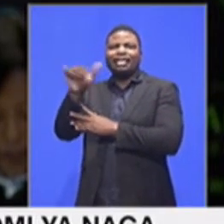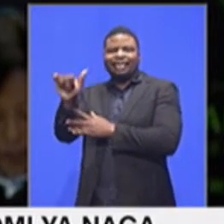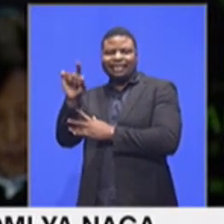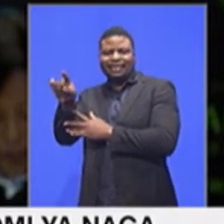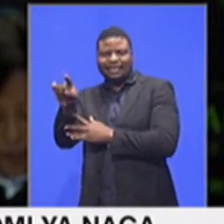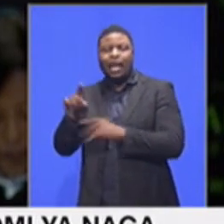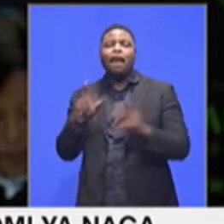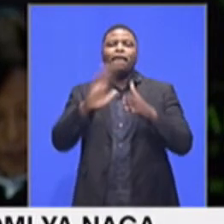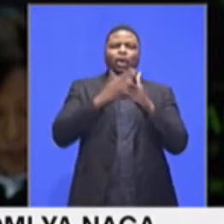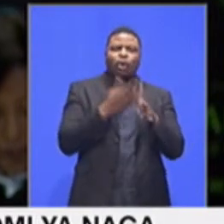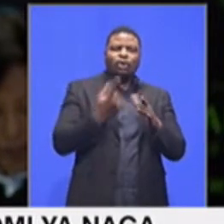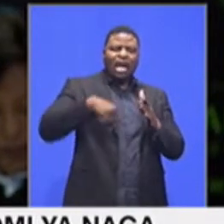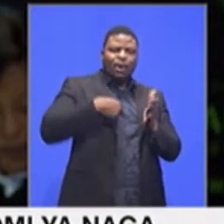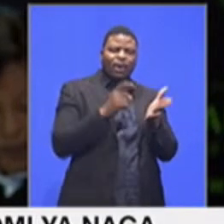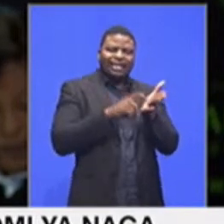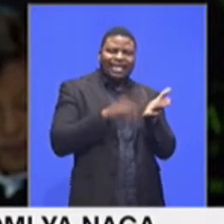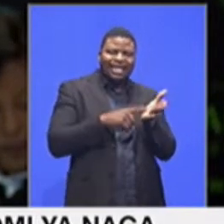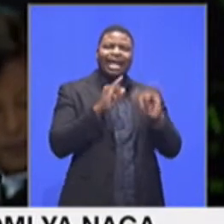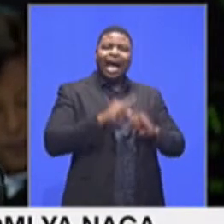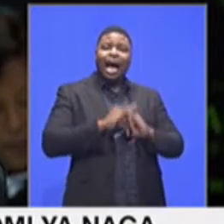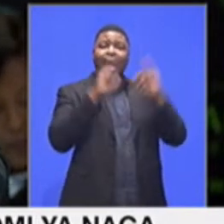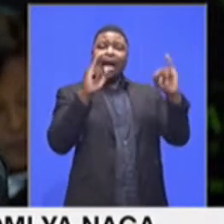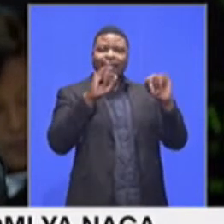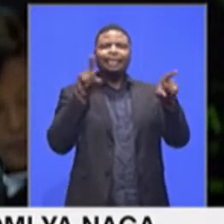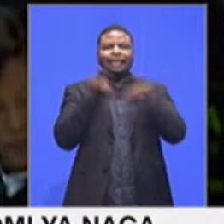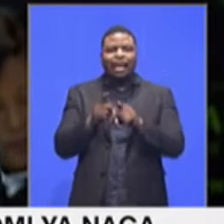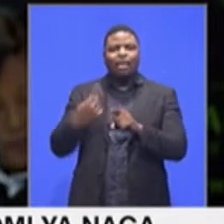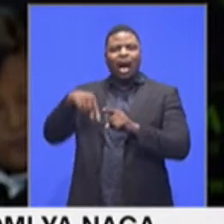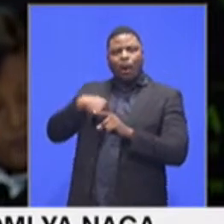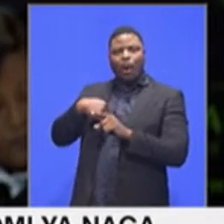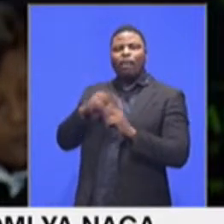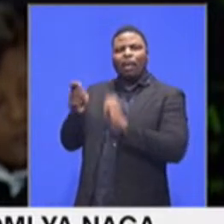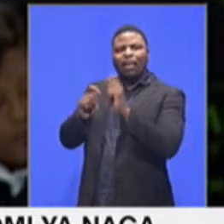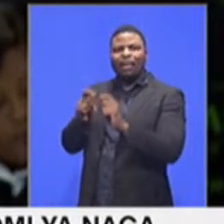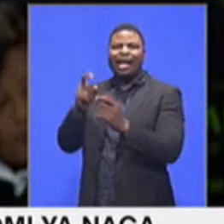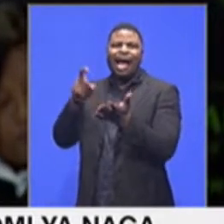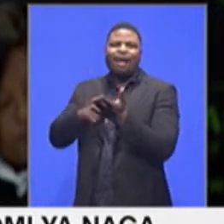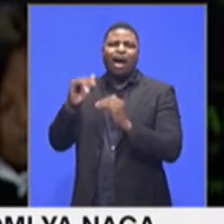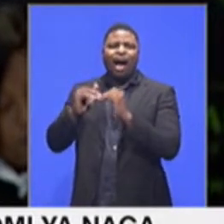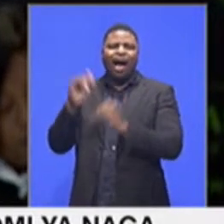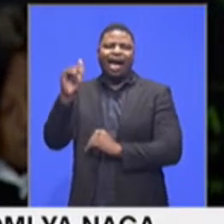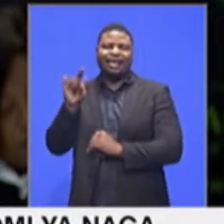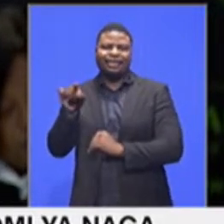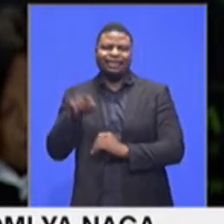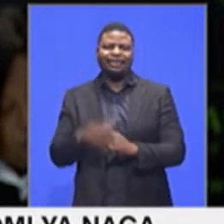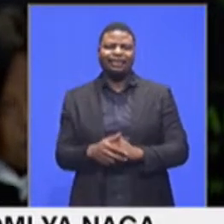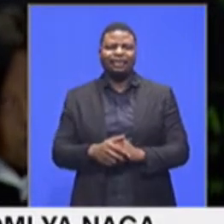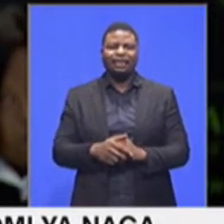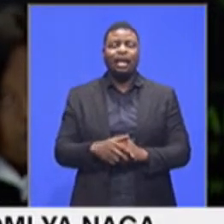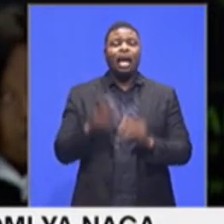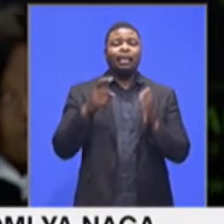our debt service costs are also high. Debt service costs are projected to average